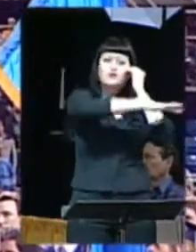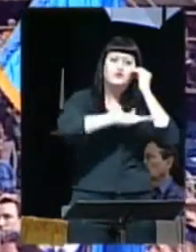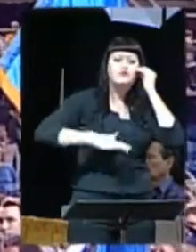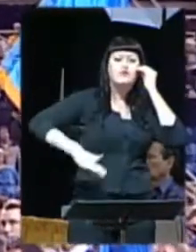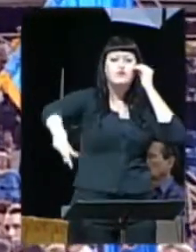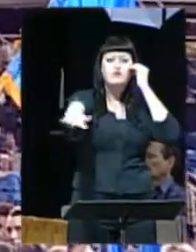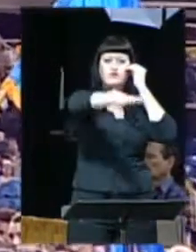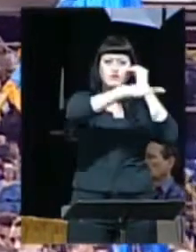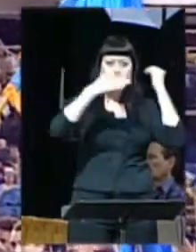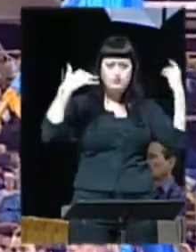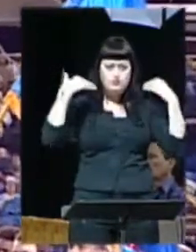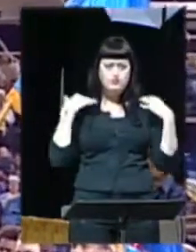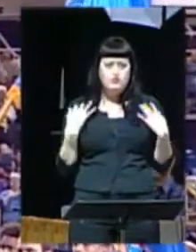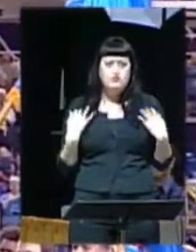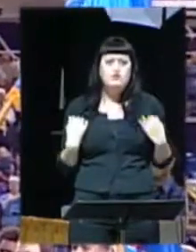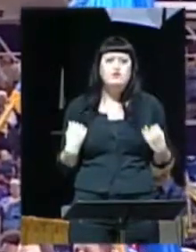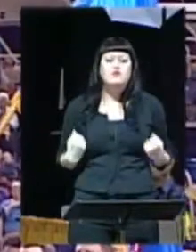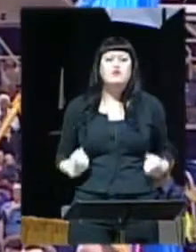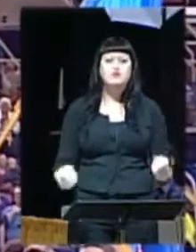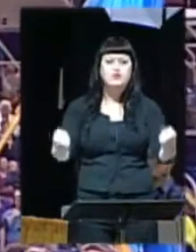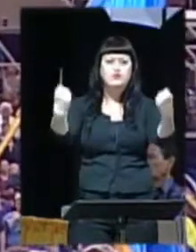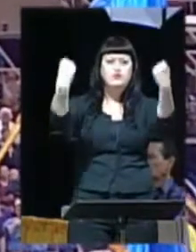home of the